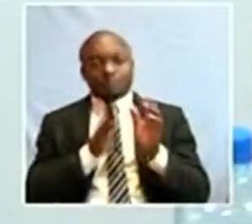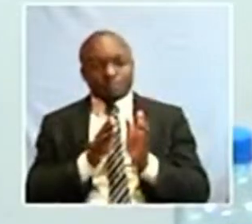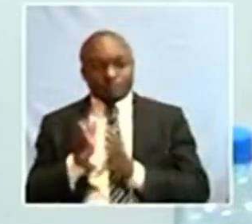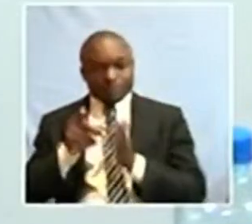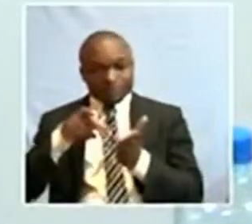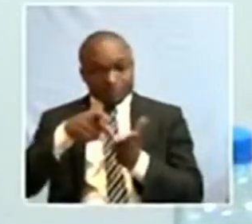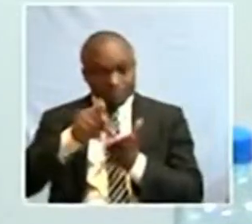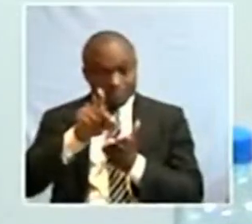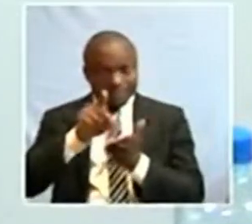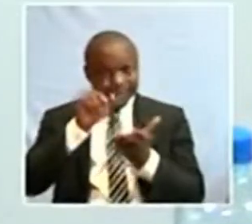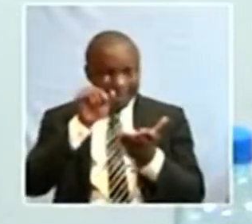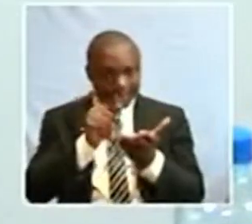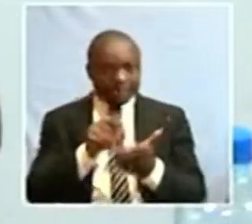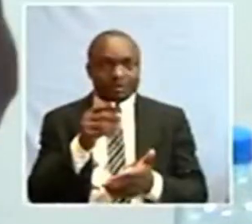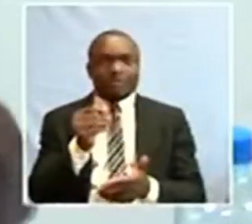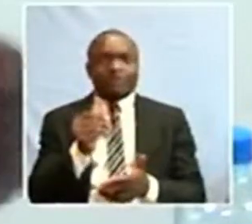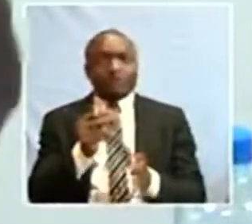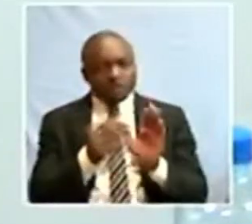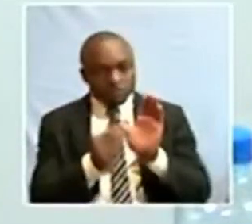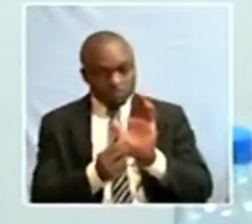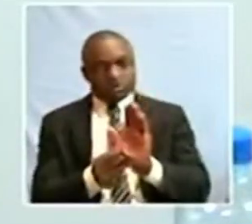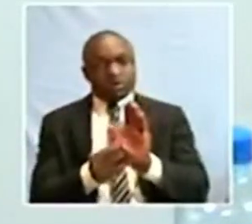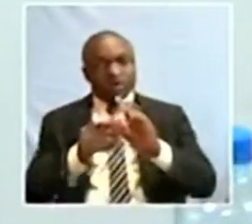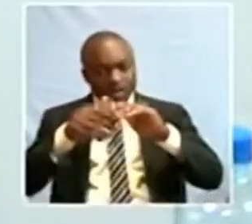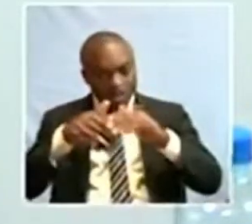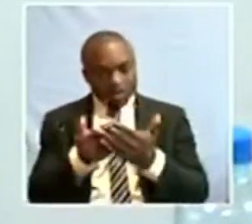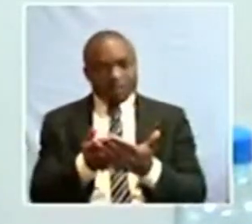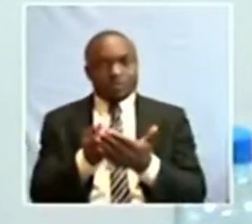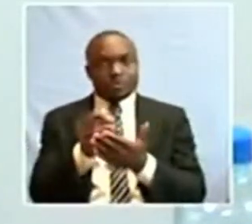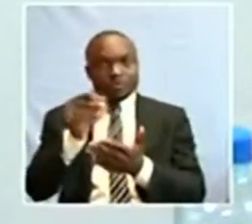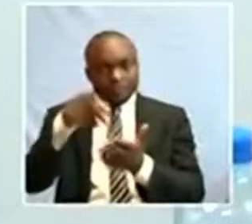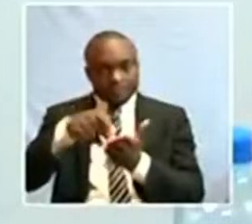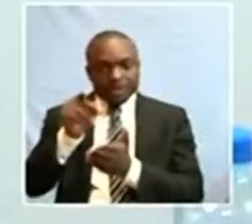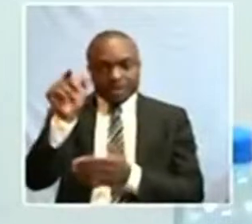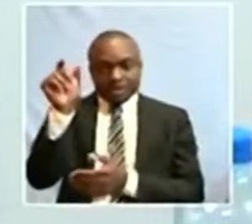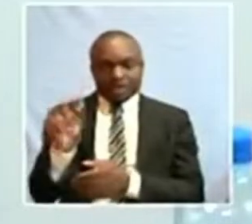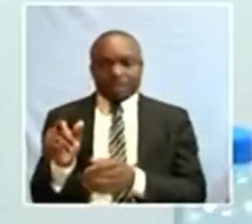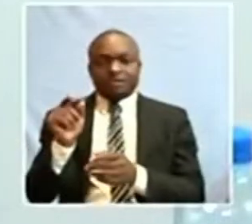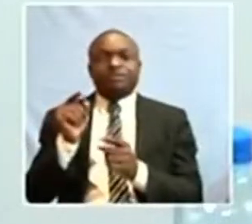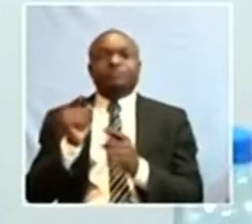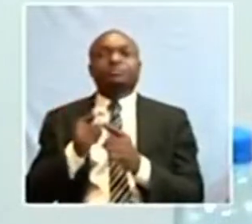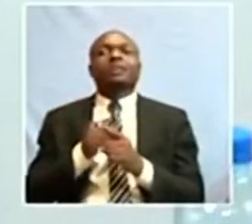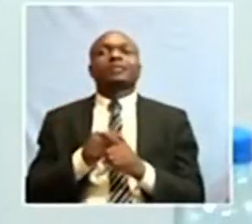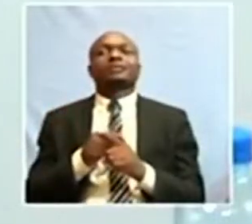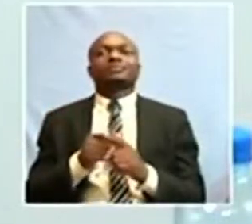shown tabulated how you would pay each month.